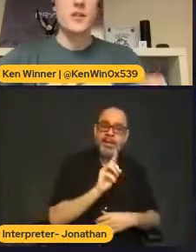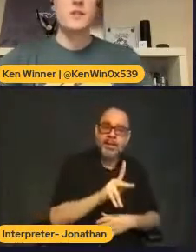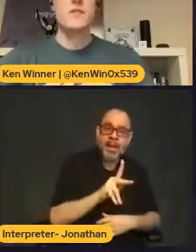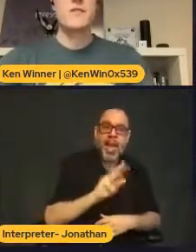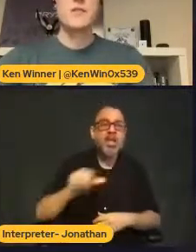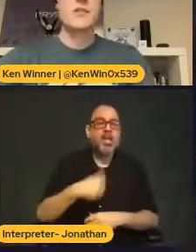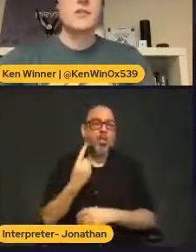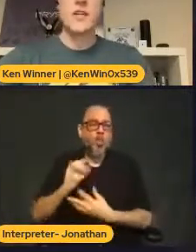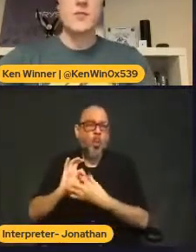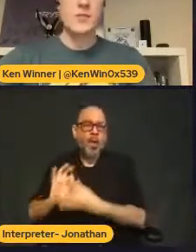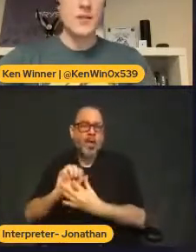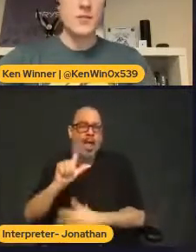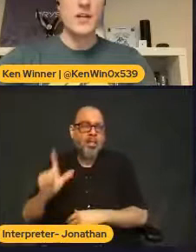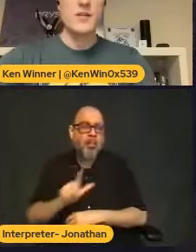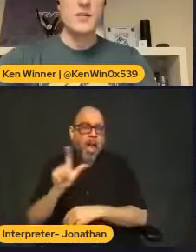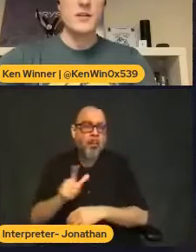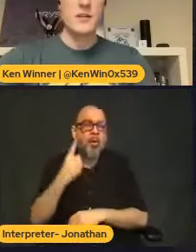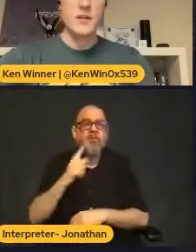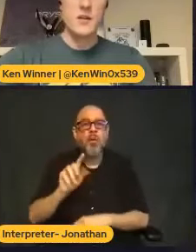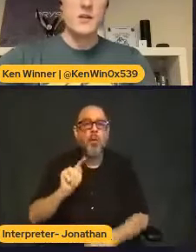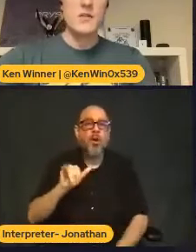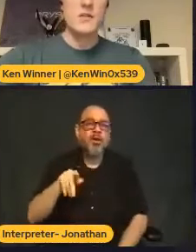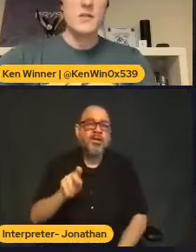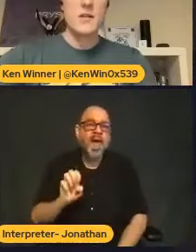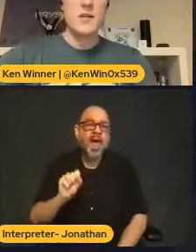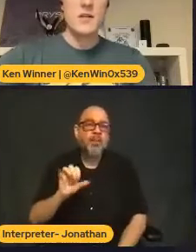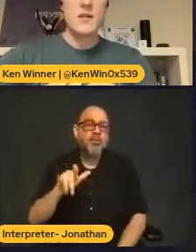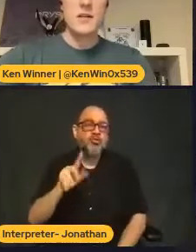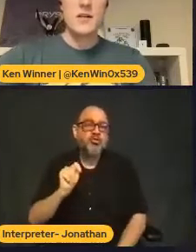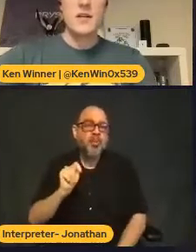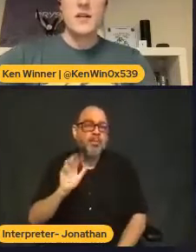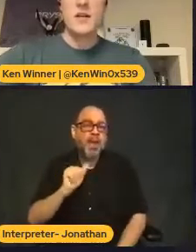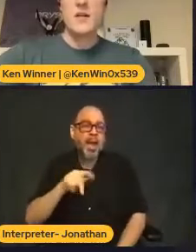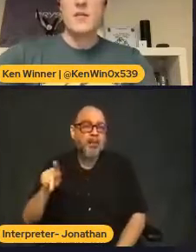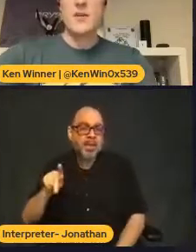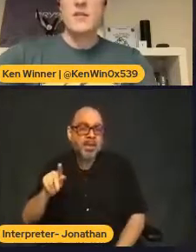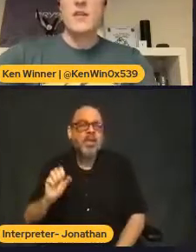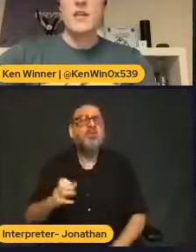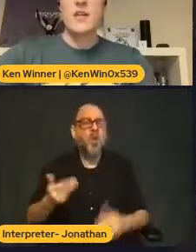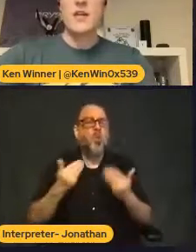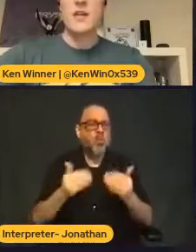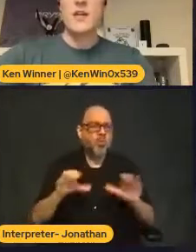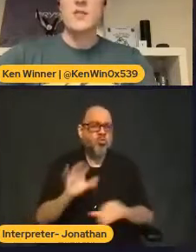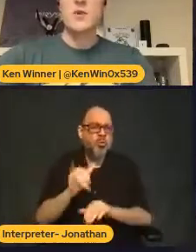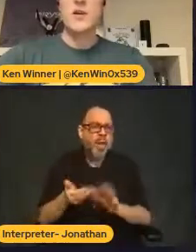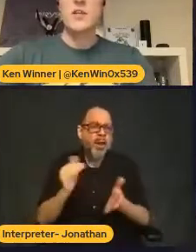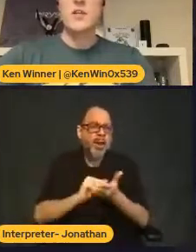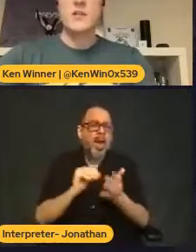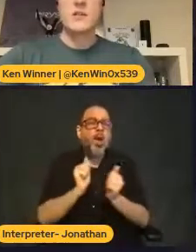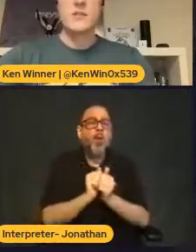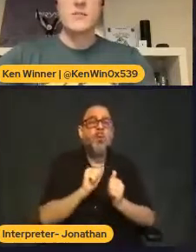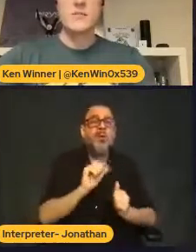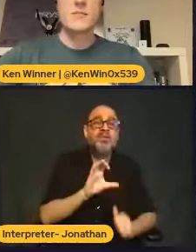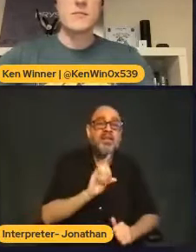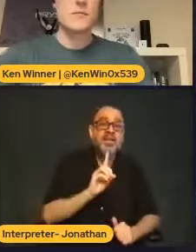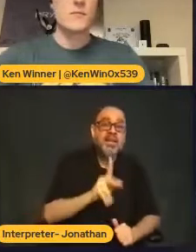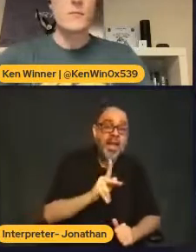library project for just a TypeScript application. So let's go ahead and do that again with CDK